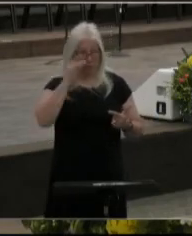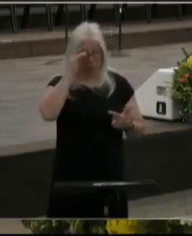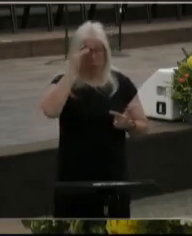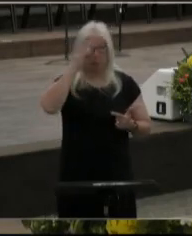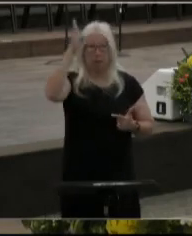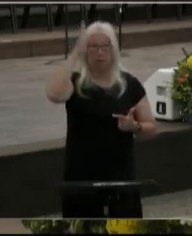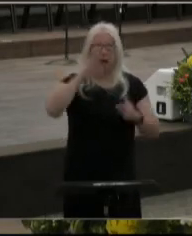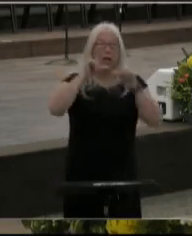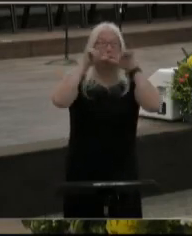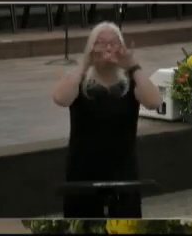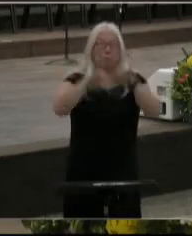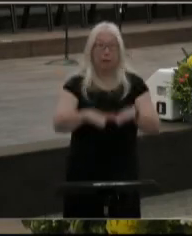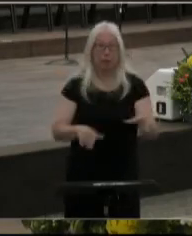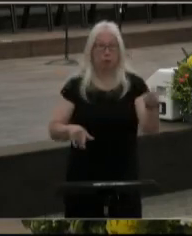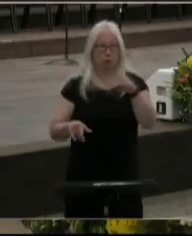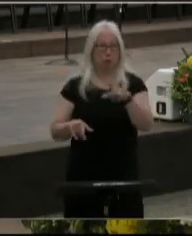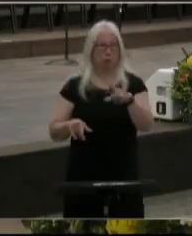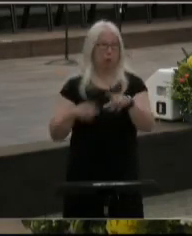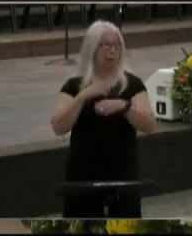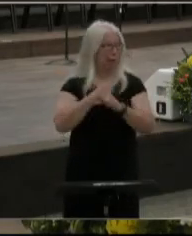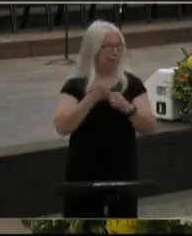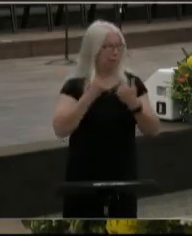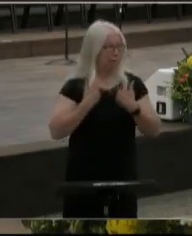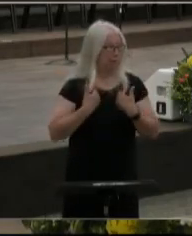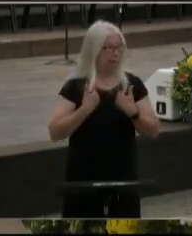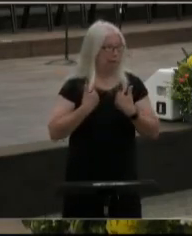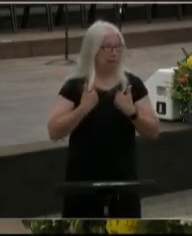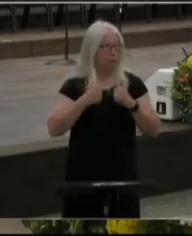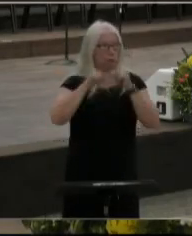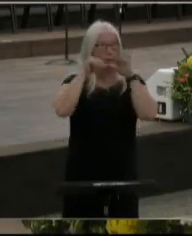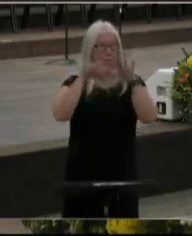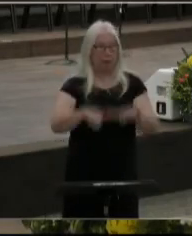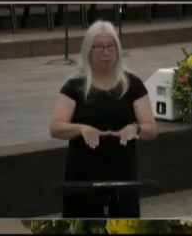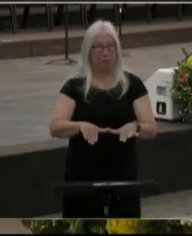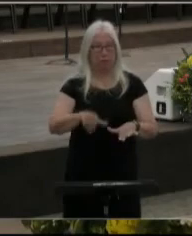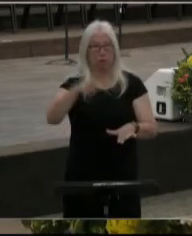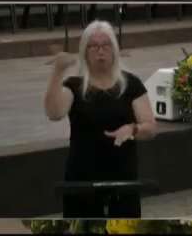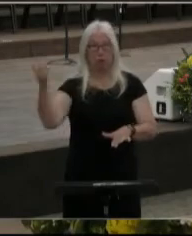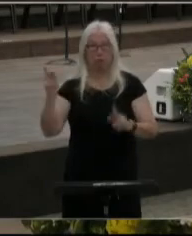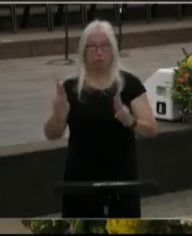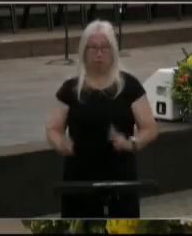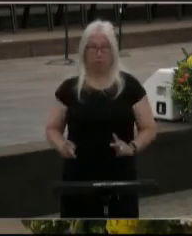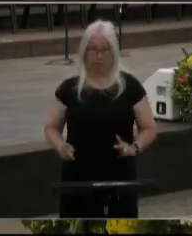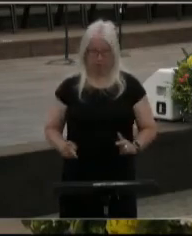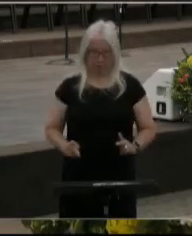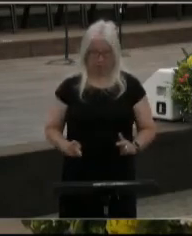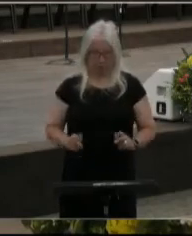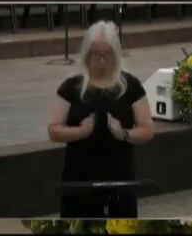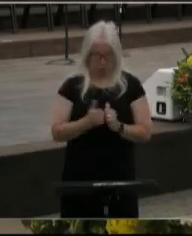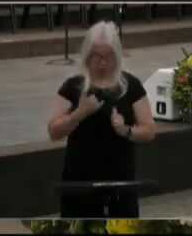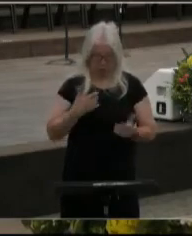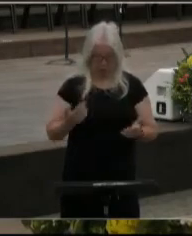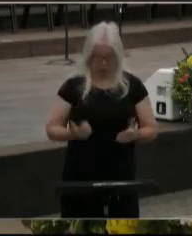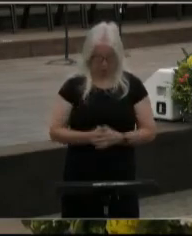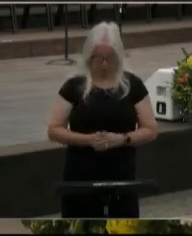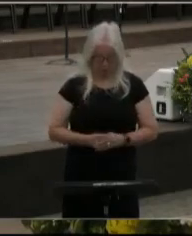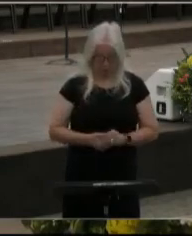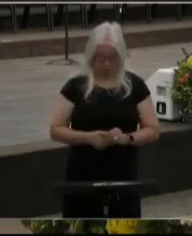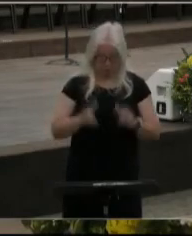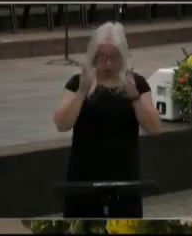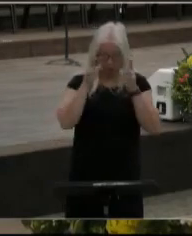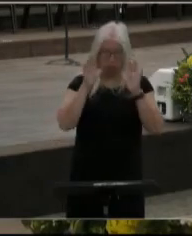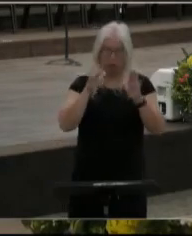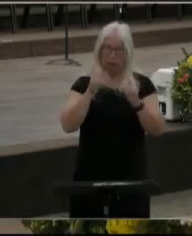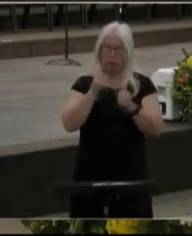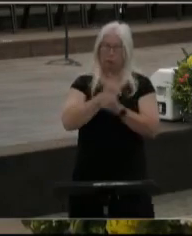Because God has blessed you and me to be a blessing to somebody else. Are y'all with me? Y'all have listened